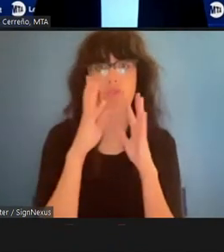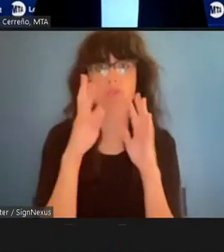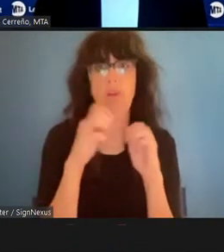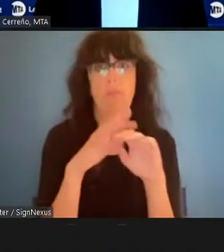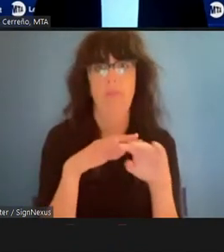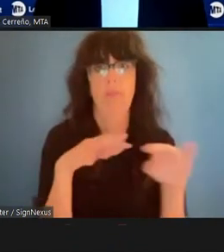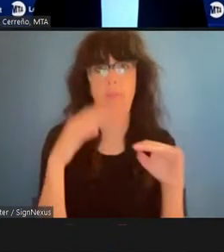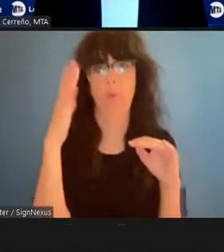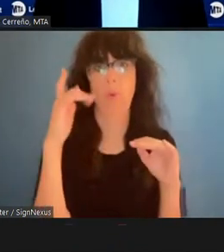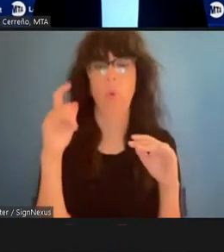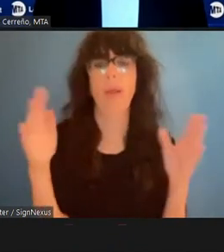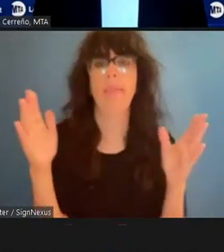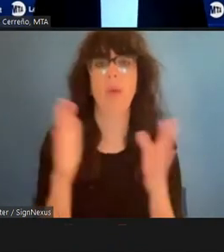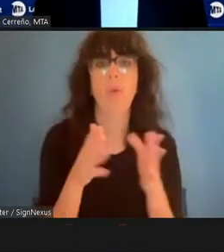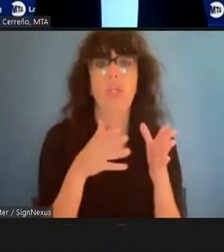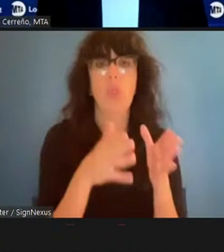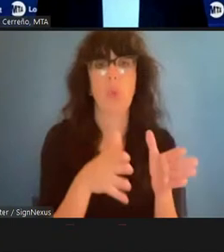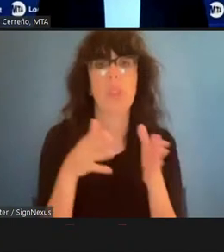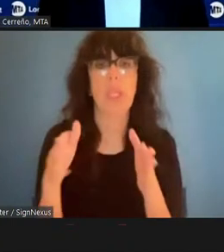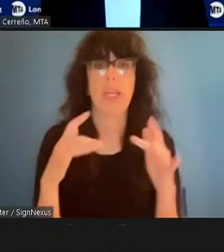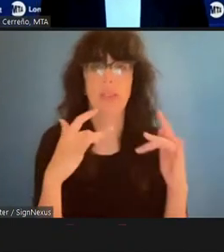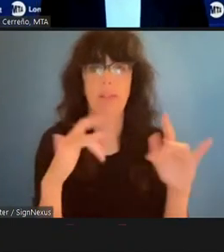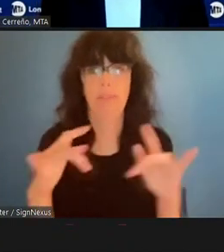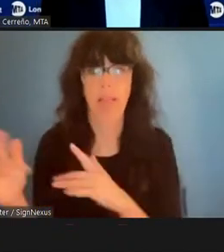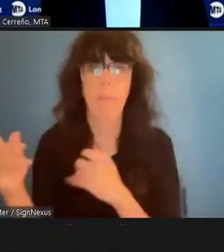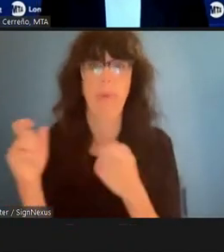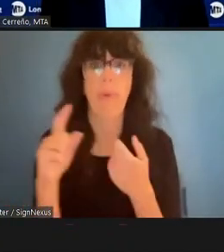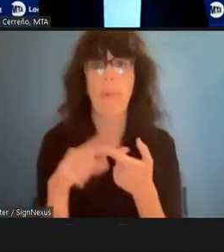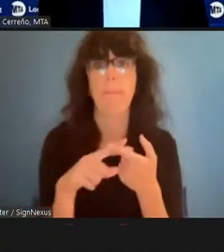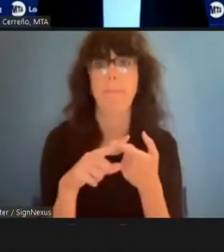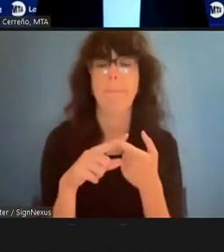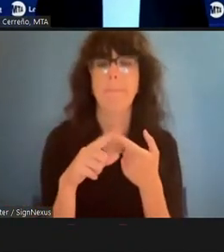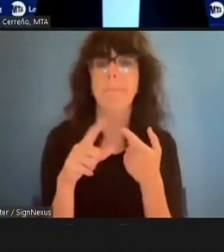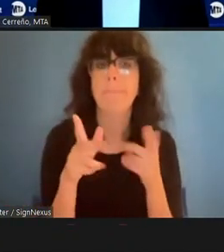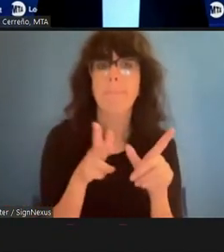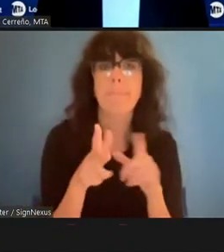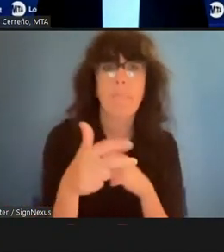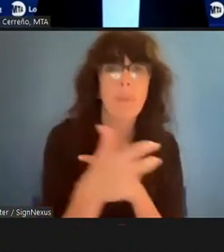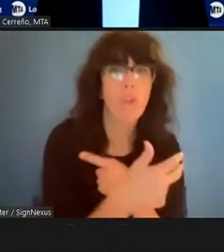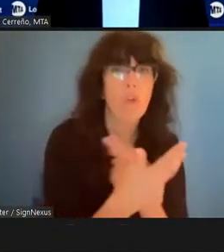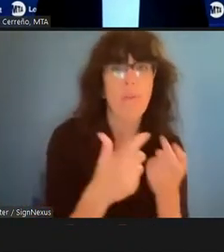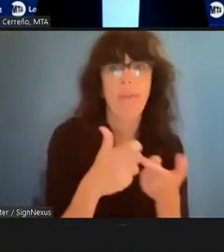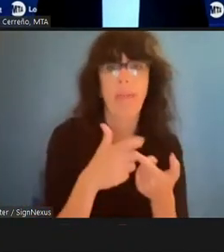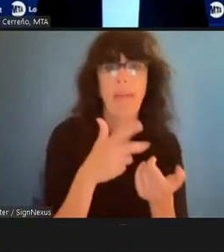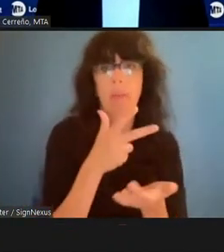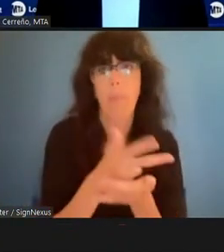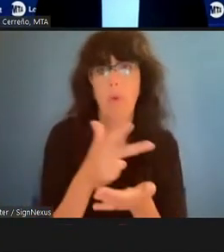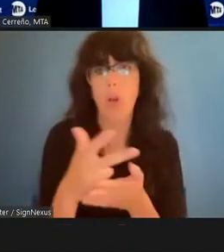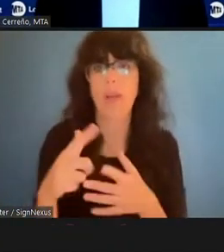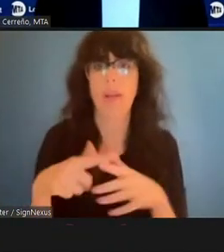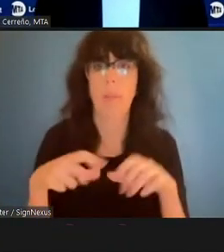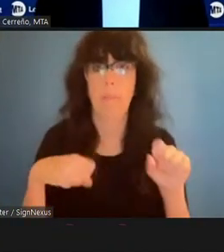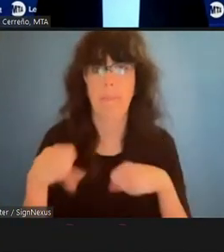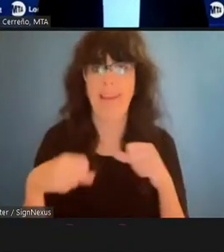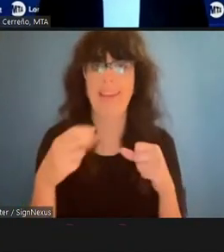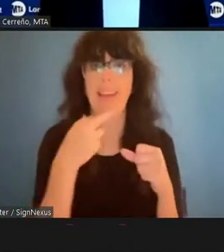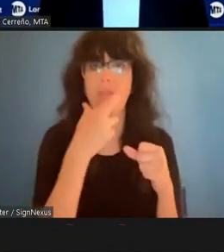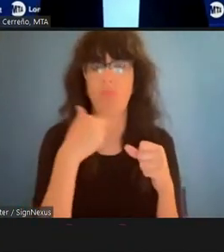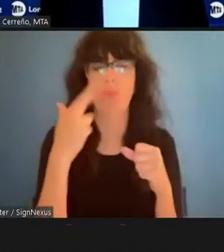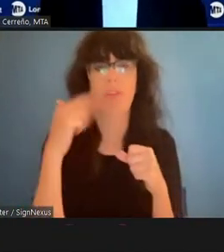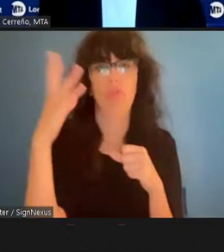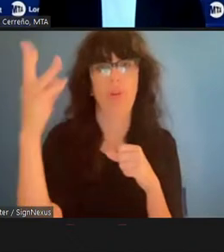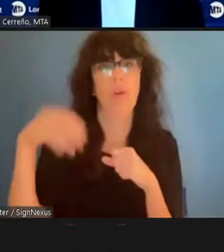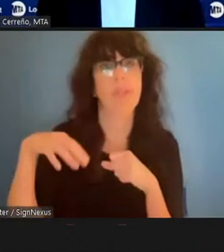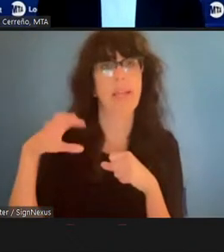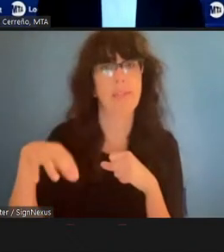lanes available for traffic or creating return lanes parking bike lanes and restaurant outdoor dining